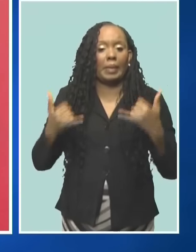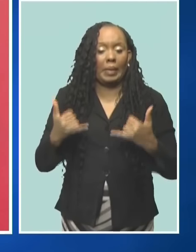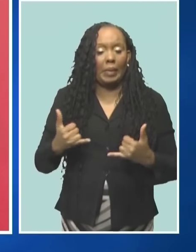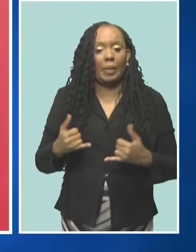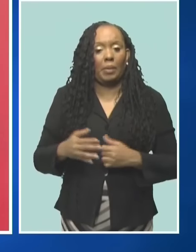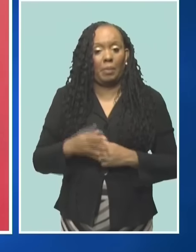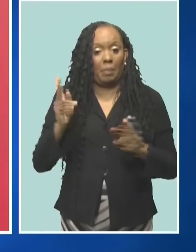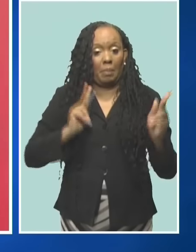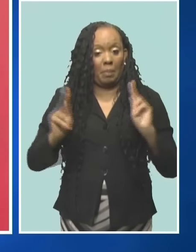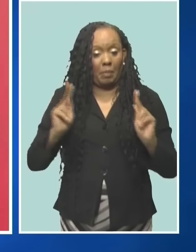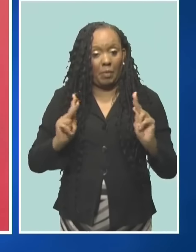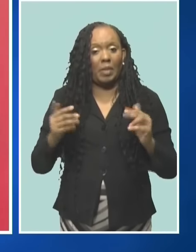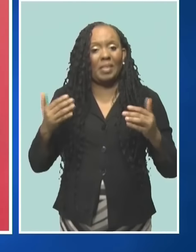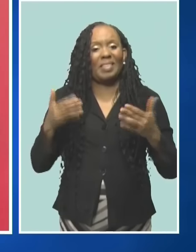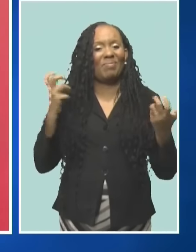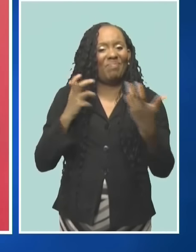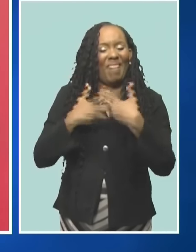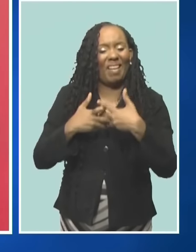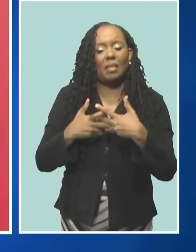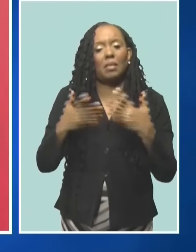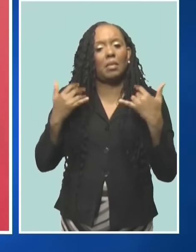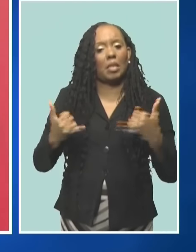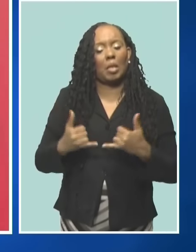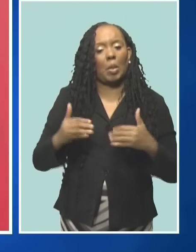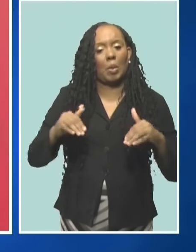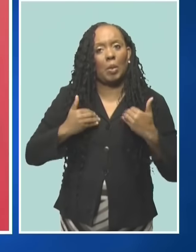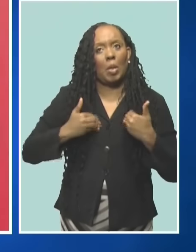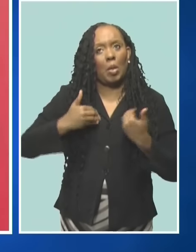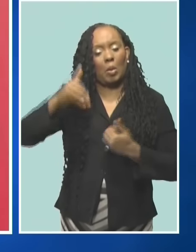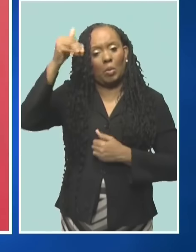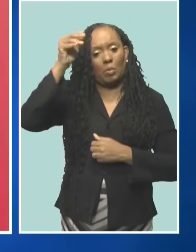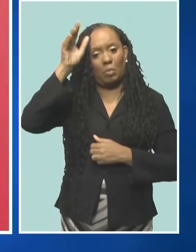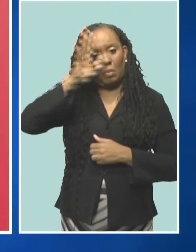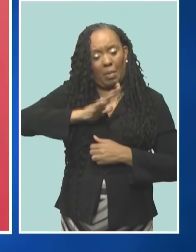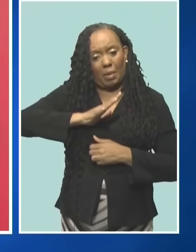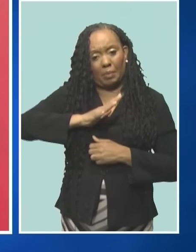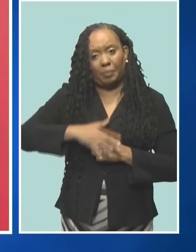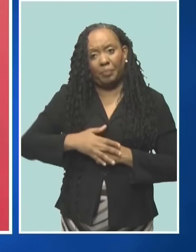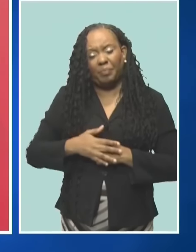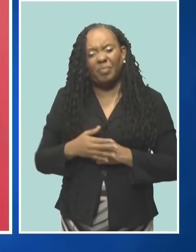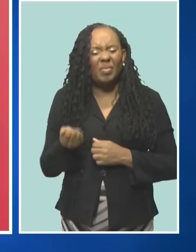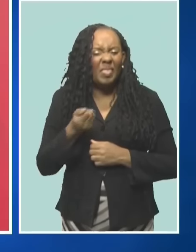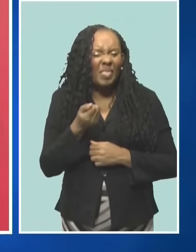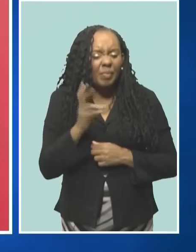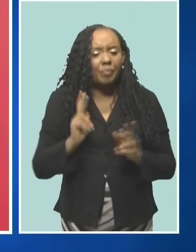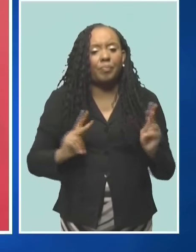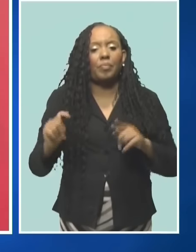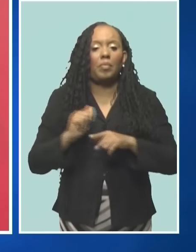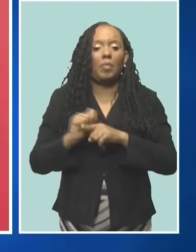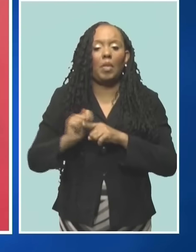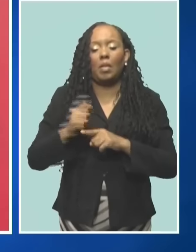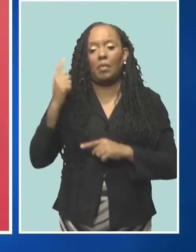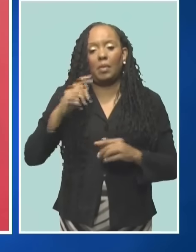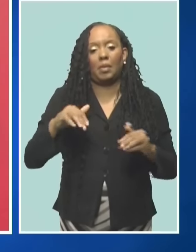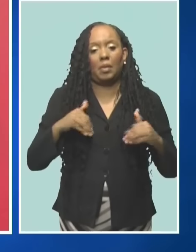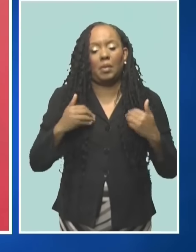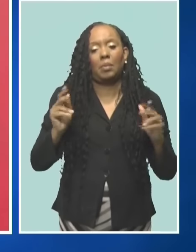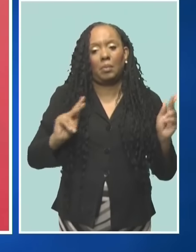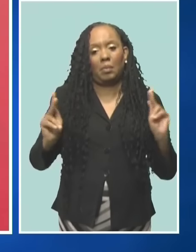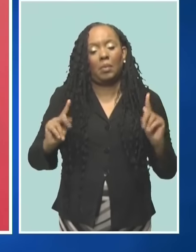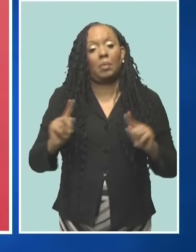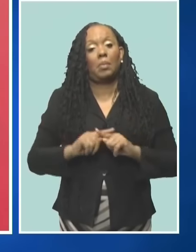market, both like YES and BYBT, very few people doing training for young people and the giving loans. Now there are a whole heap